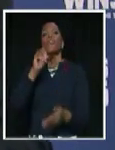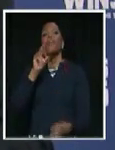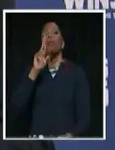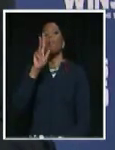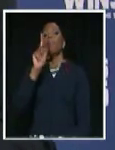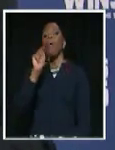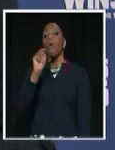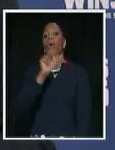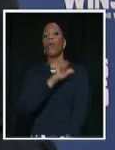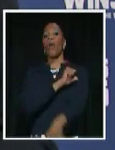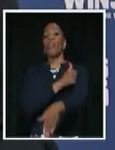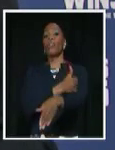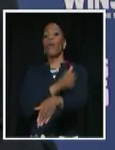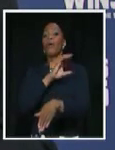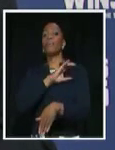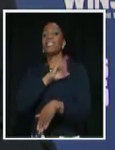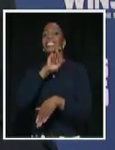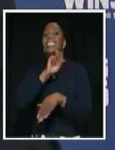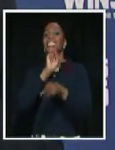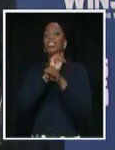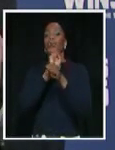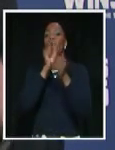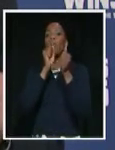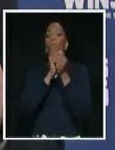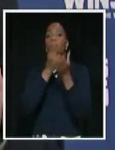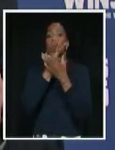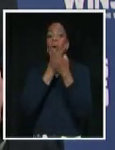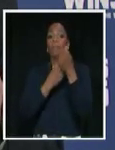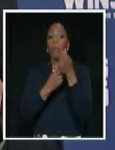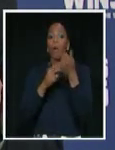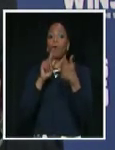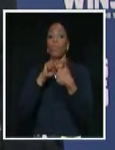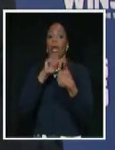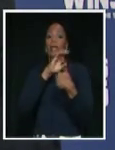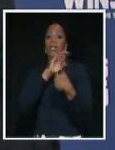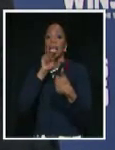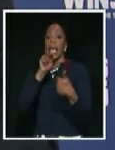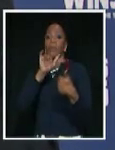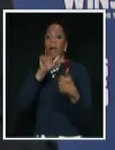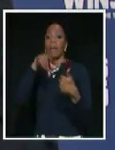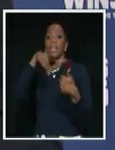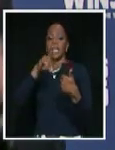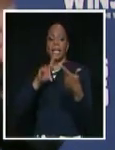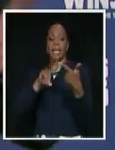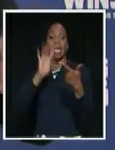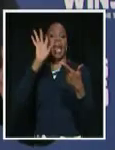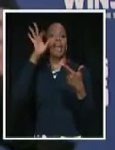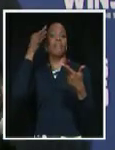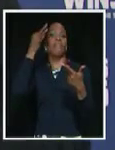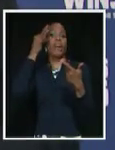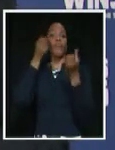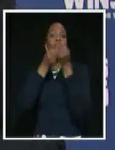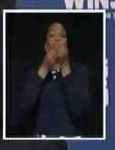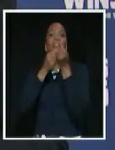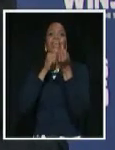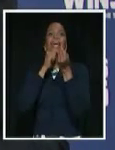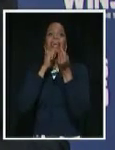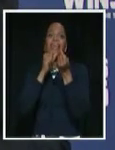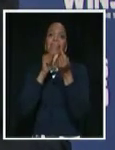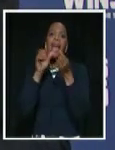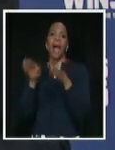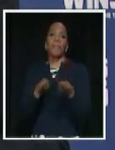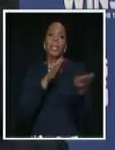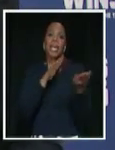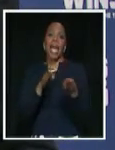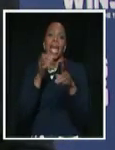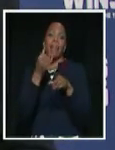to work much more closer with both the NYPD and federal law enforcement and not act like the words you used, which I will never